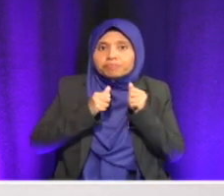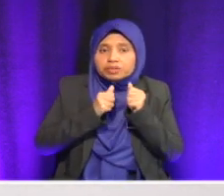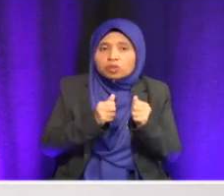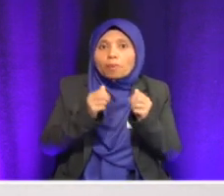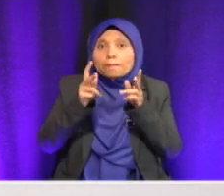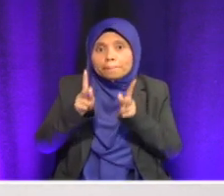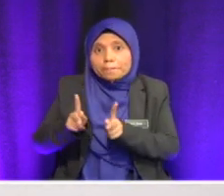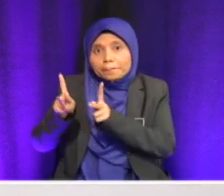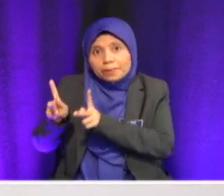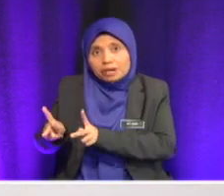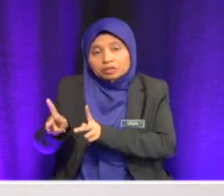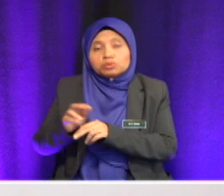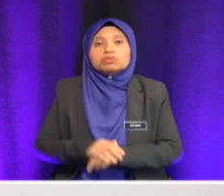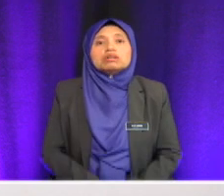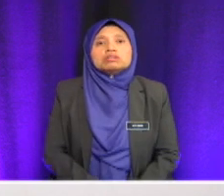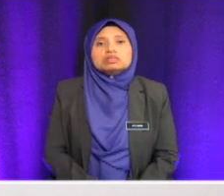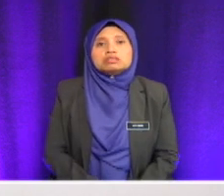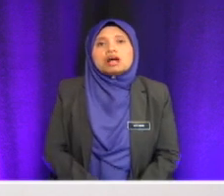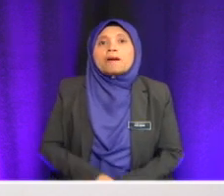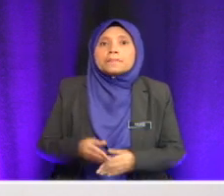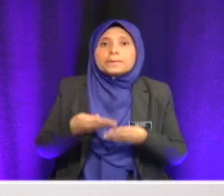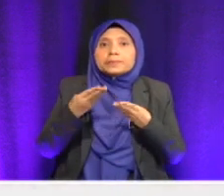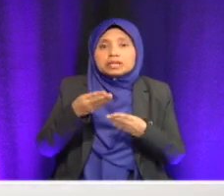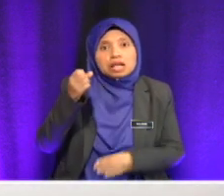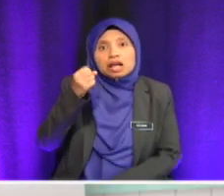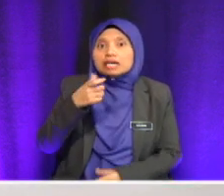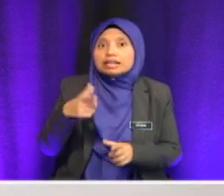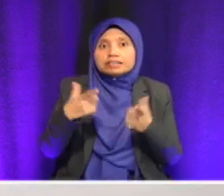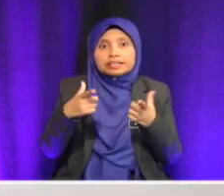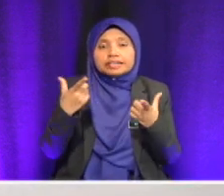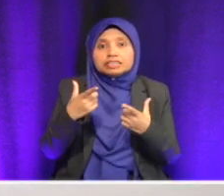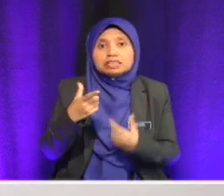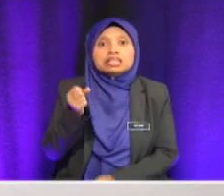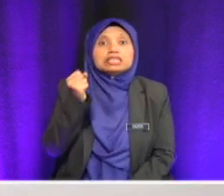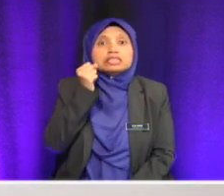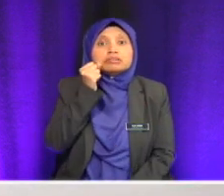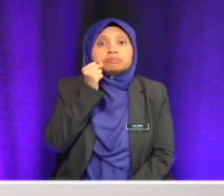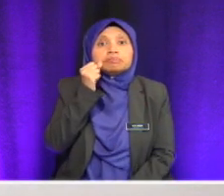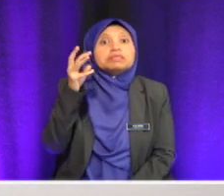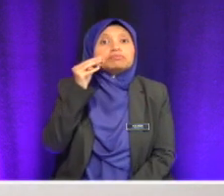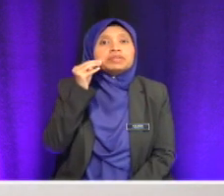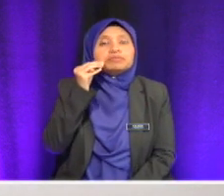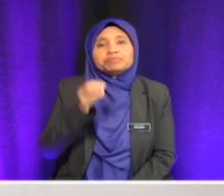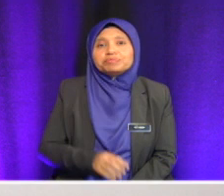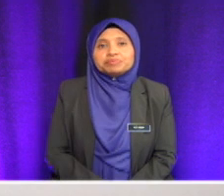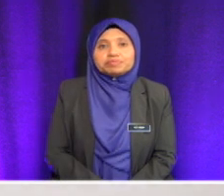Can I ask for opinion from Shamimi? Can you please share your idea?